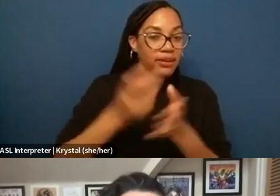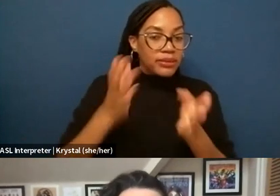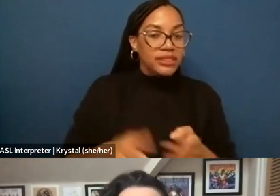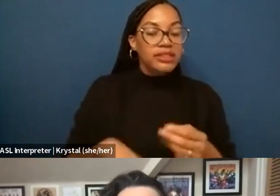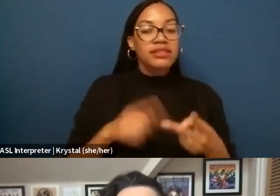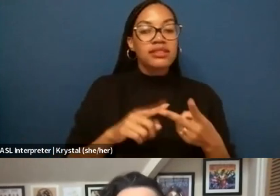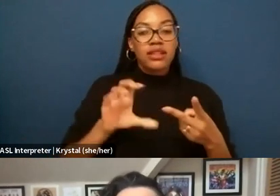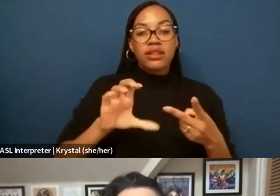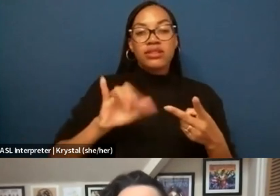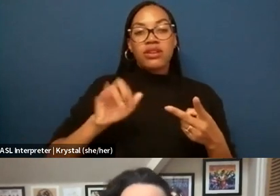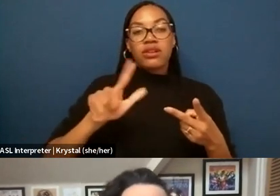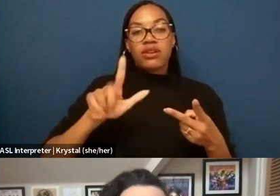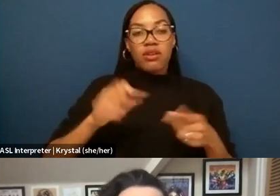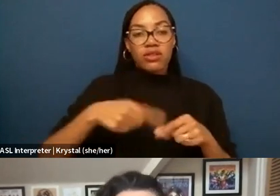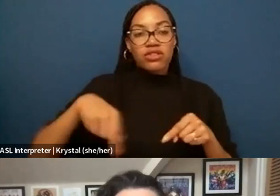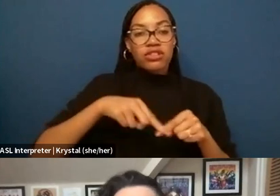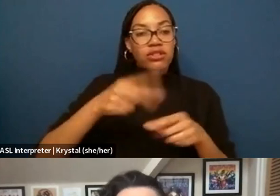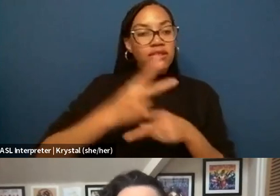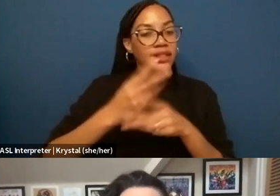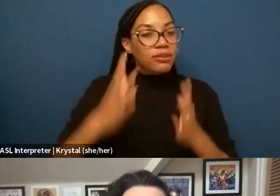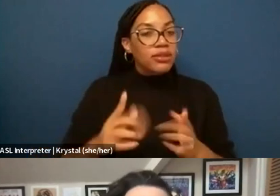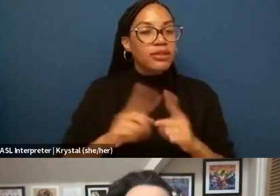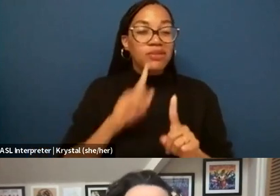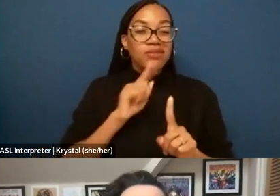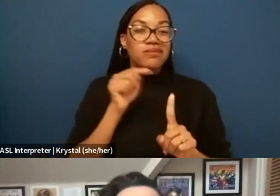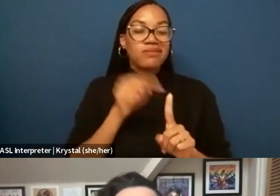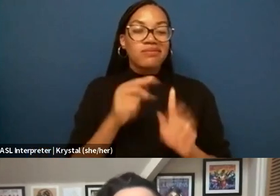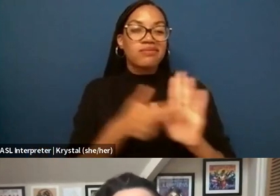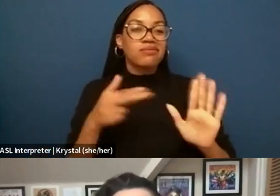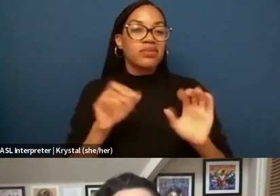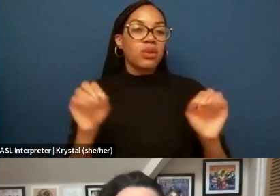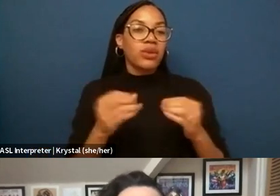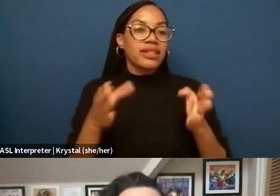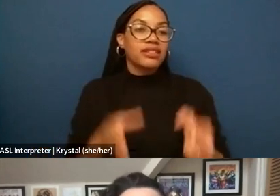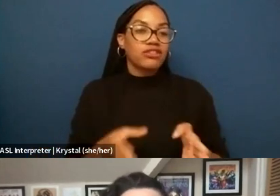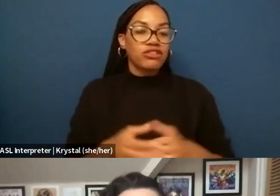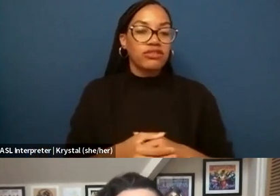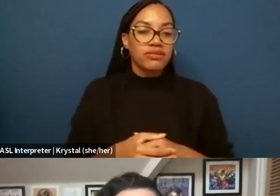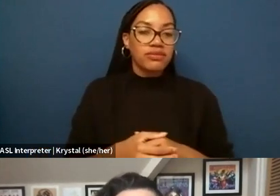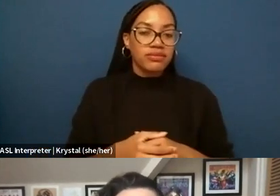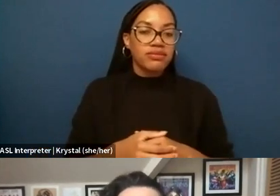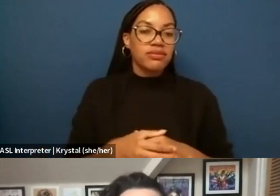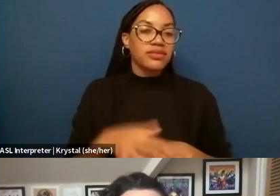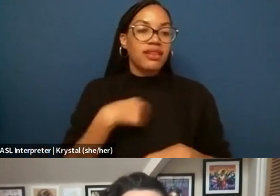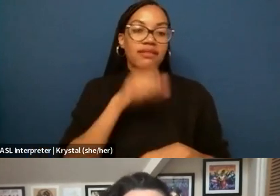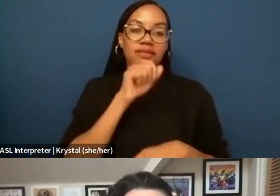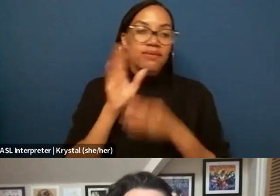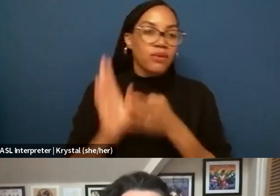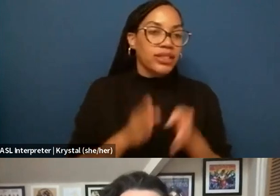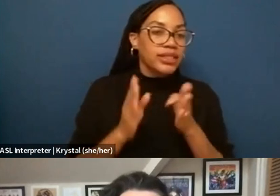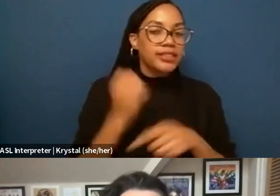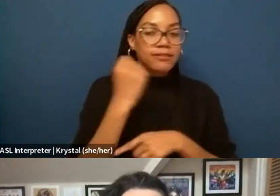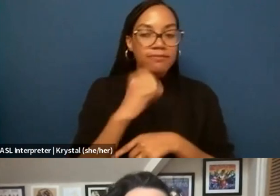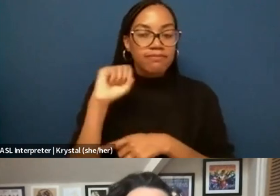sexuality educator, but the core of what I am is an organizer. So I do clinical work, but that's not the first thing I was